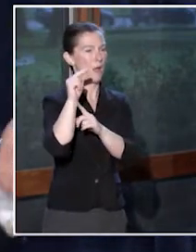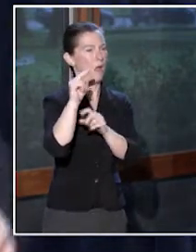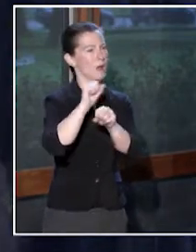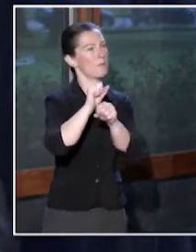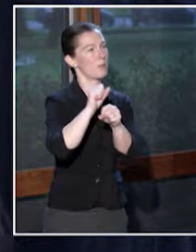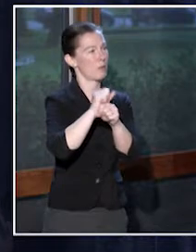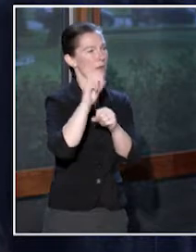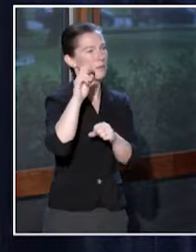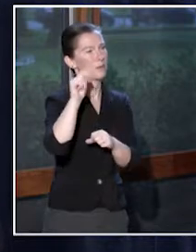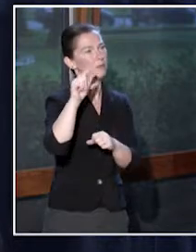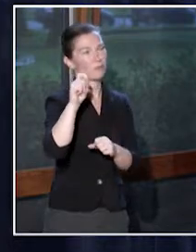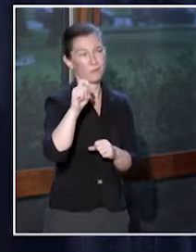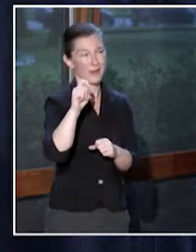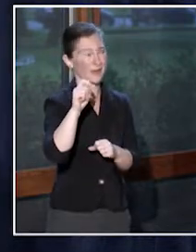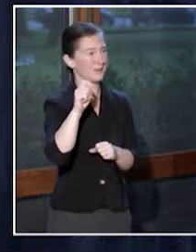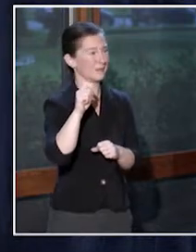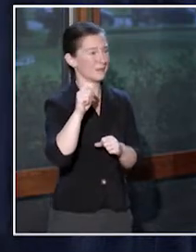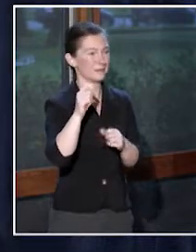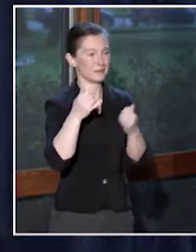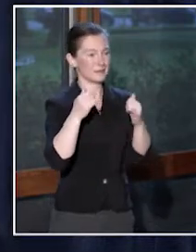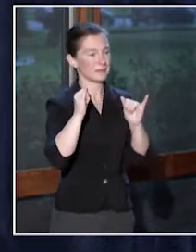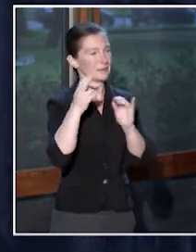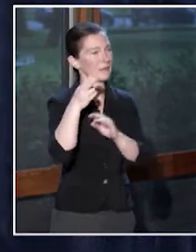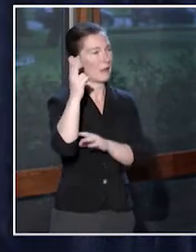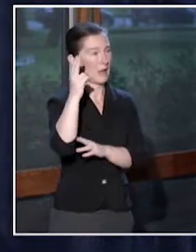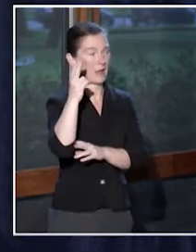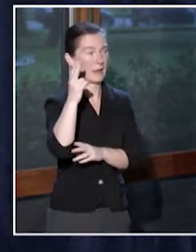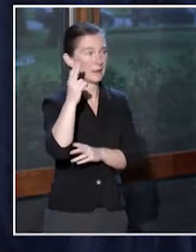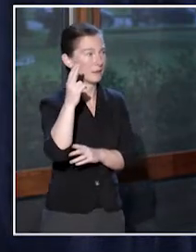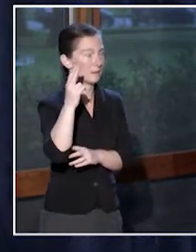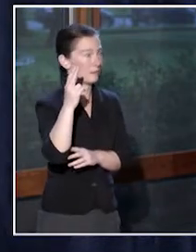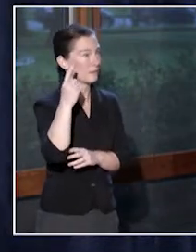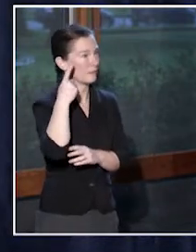economy, we still have really high sticky unemployment rates